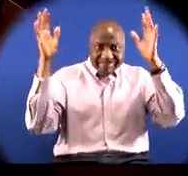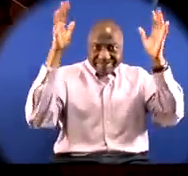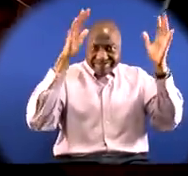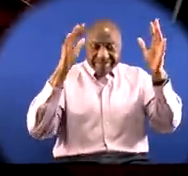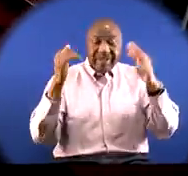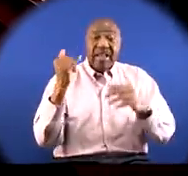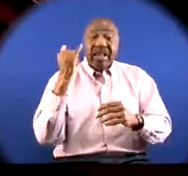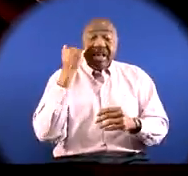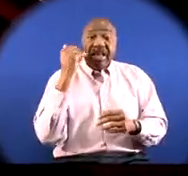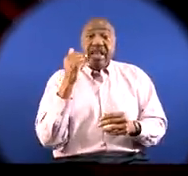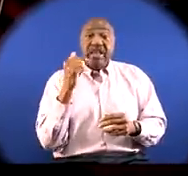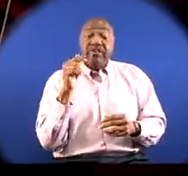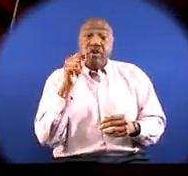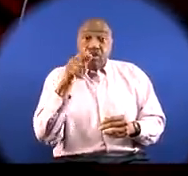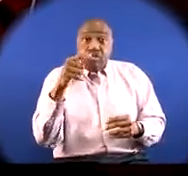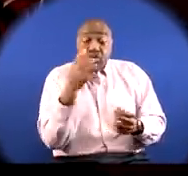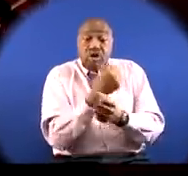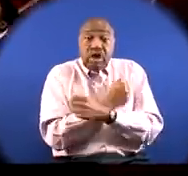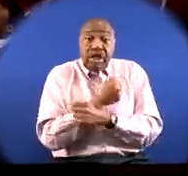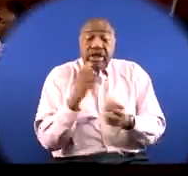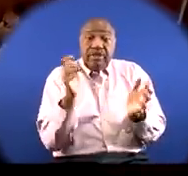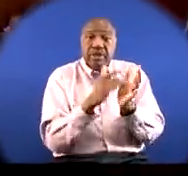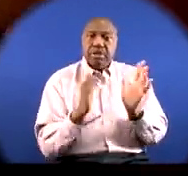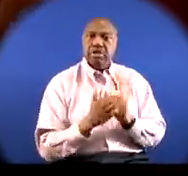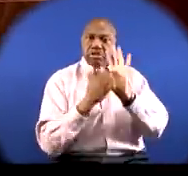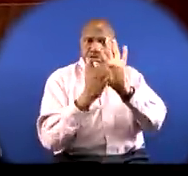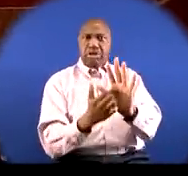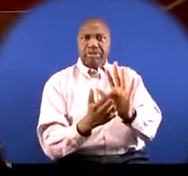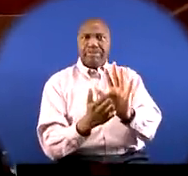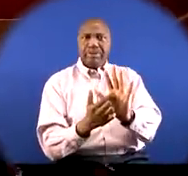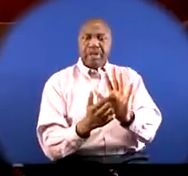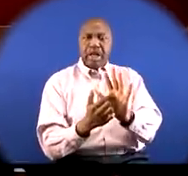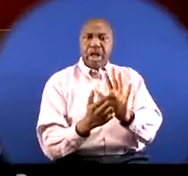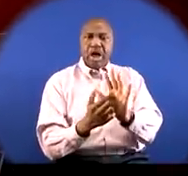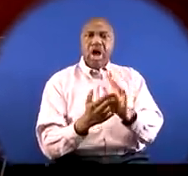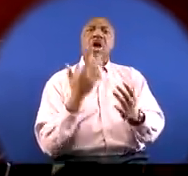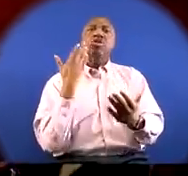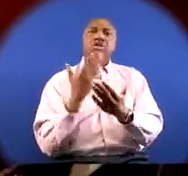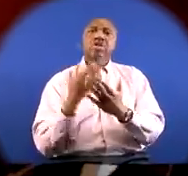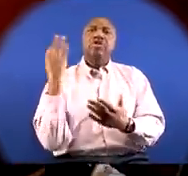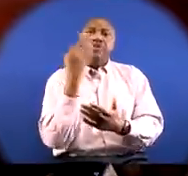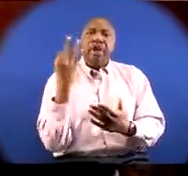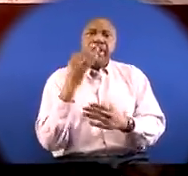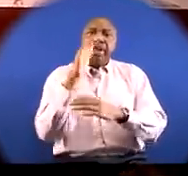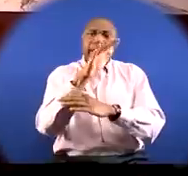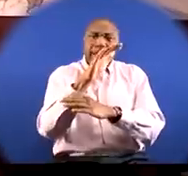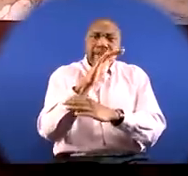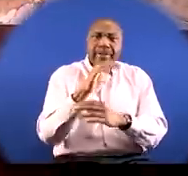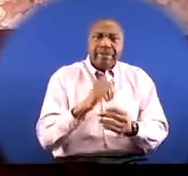If you love Jesus, show some sign on Good Friday afternoon.